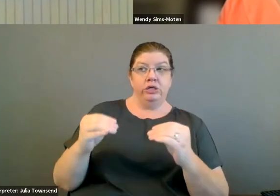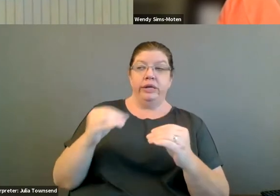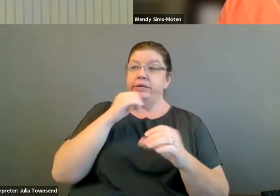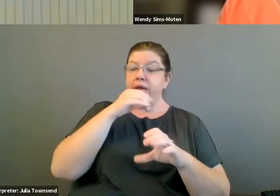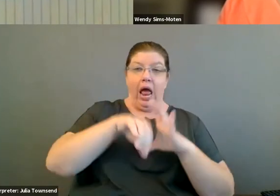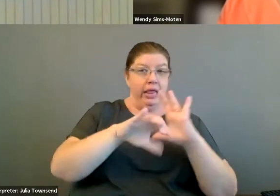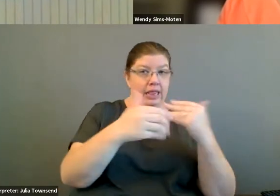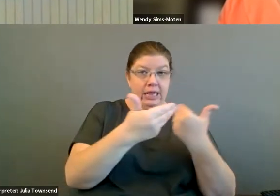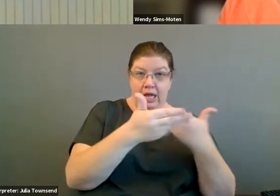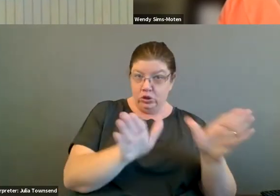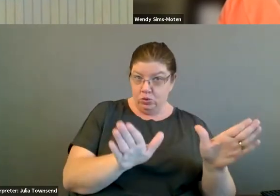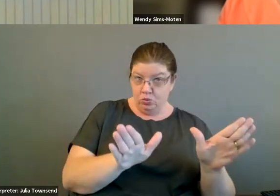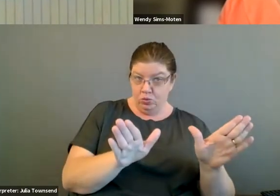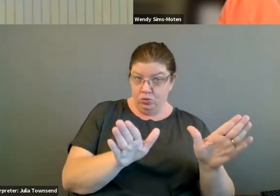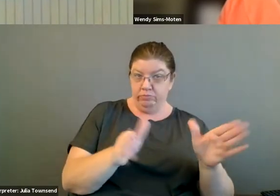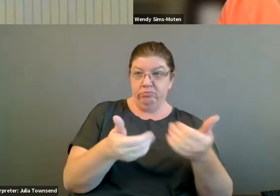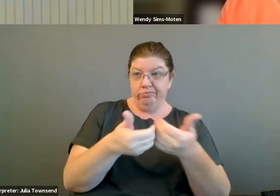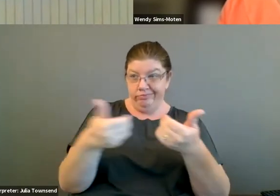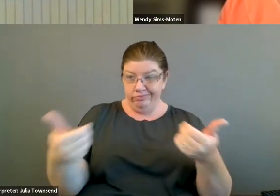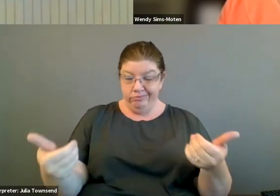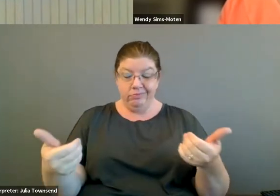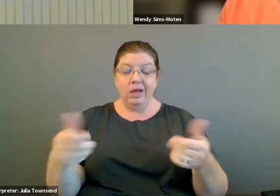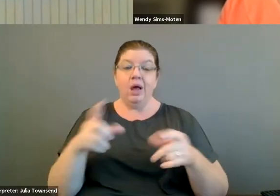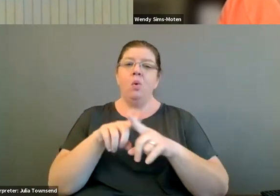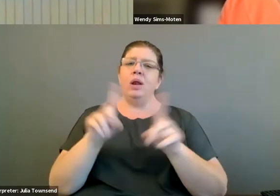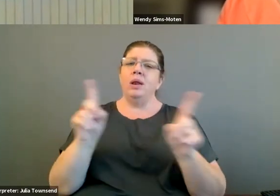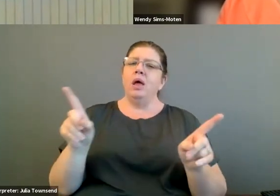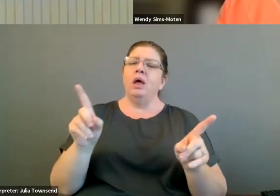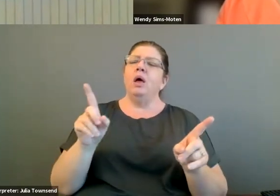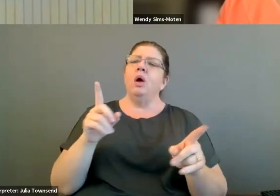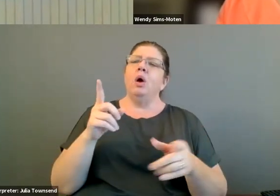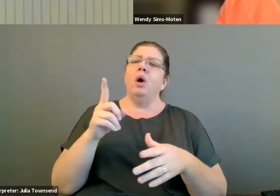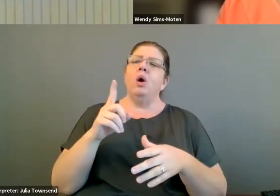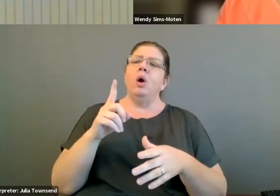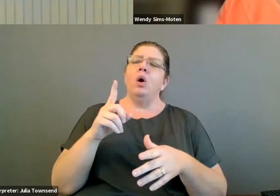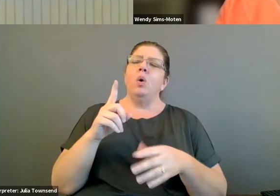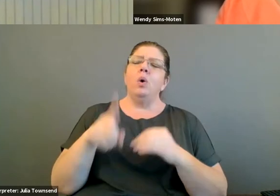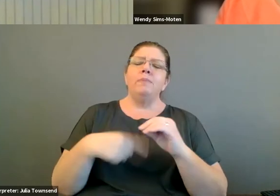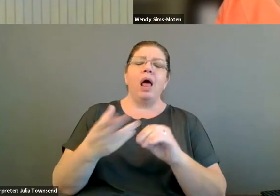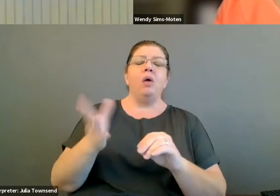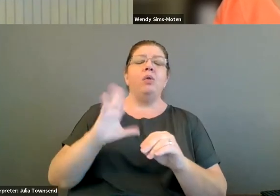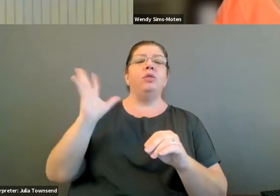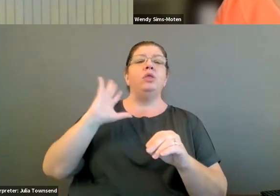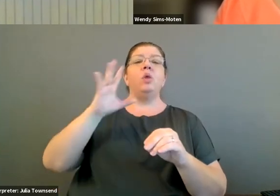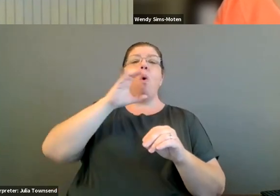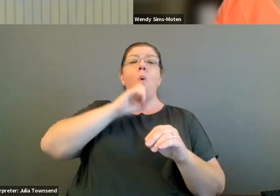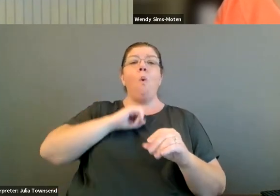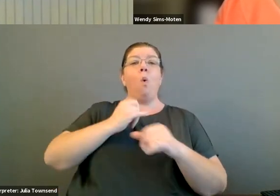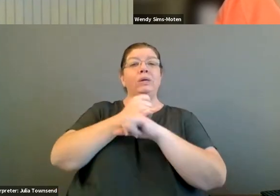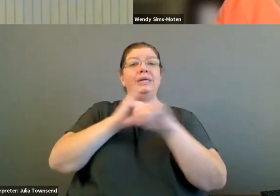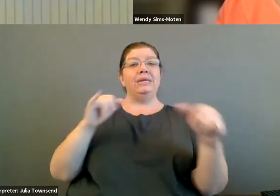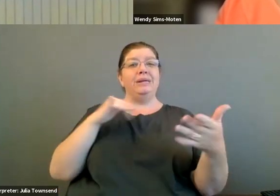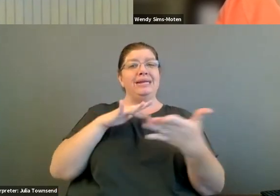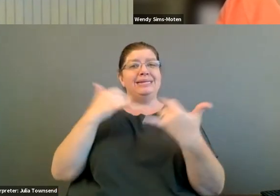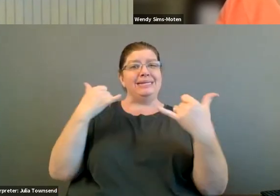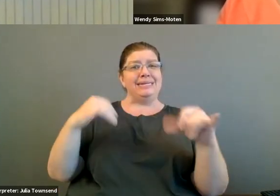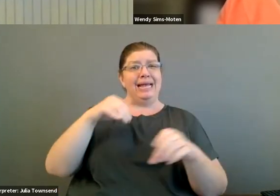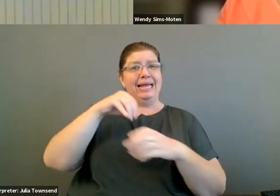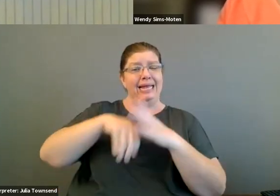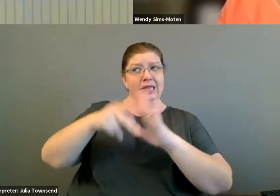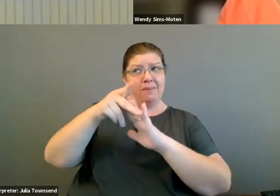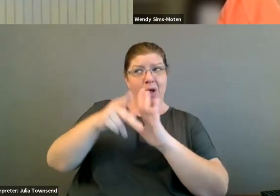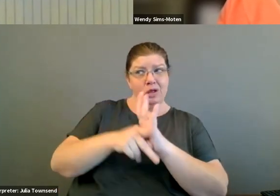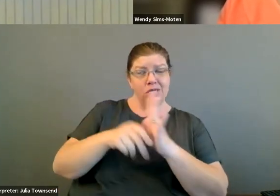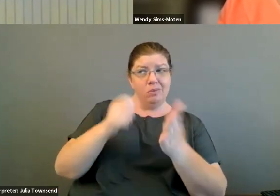classroom. How about the old independent study? Is that still in this policy that we are approving that